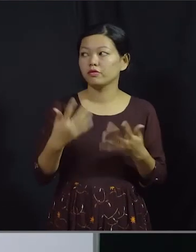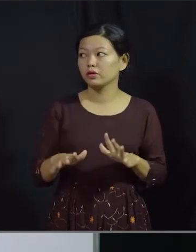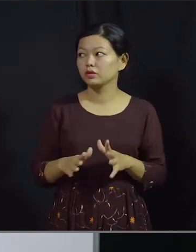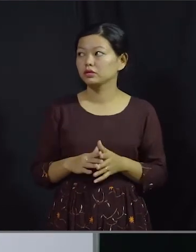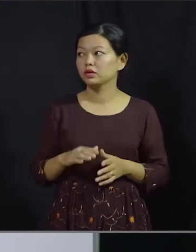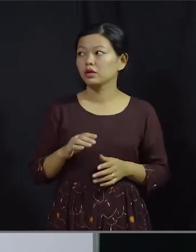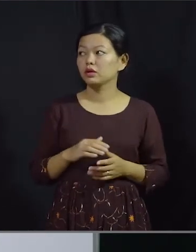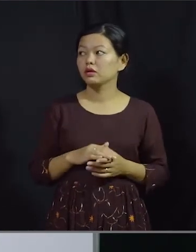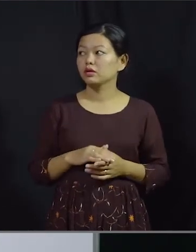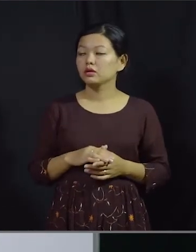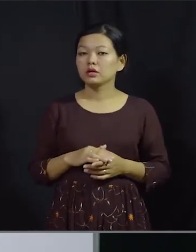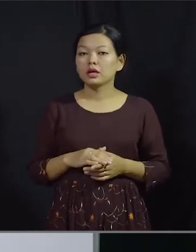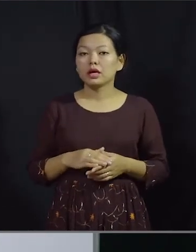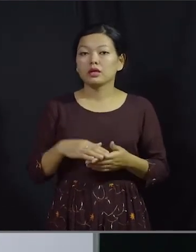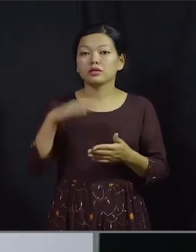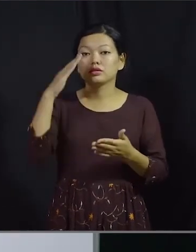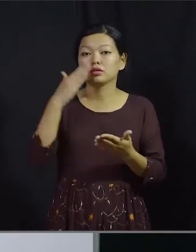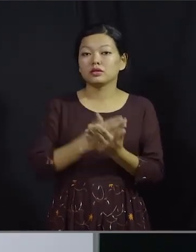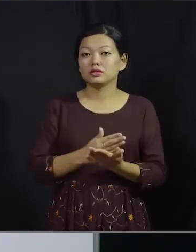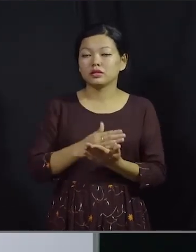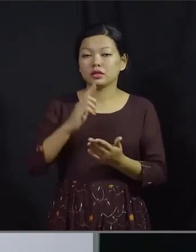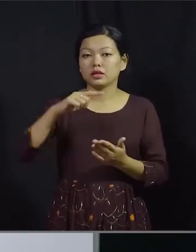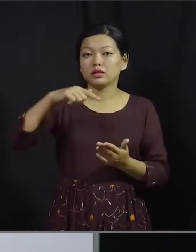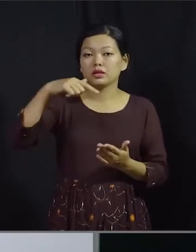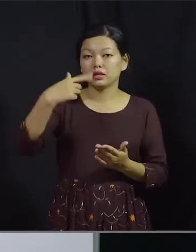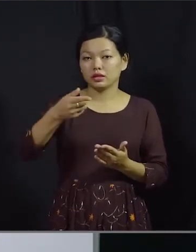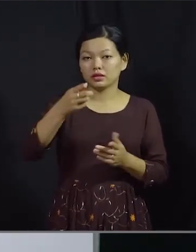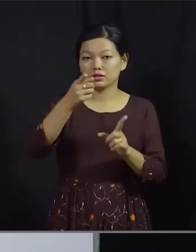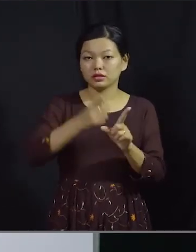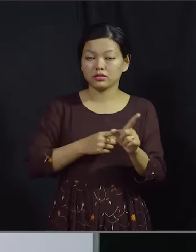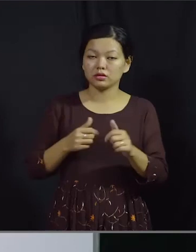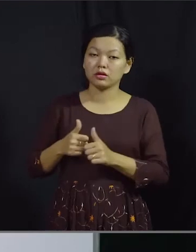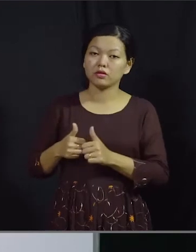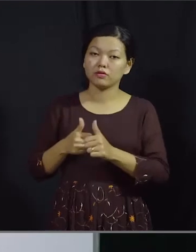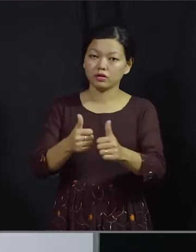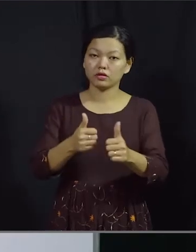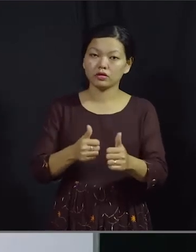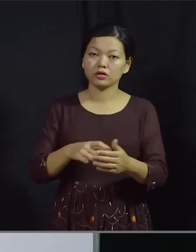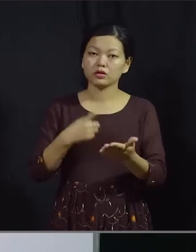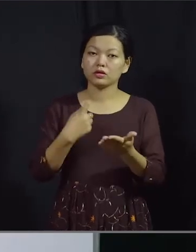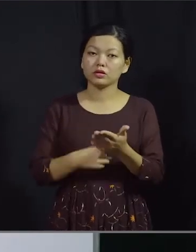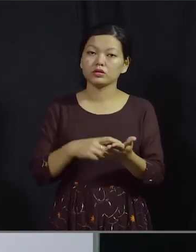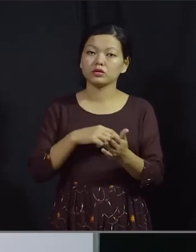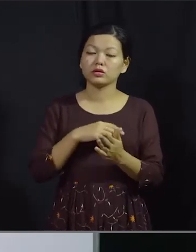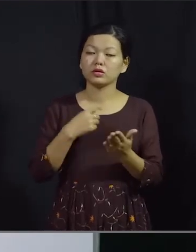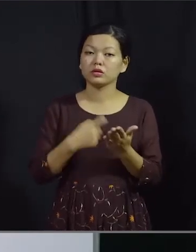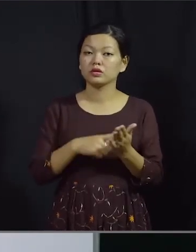that it will be carried forward in the next year, next financial year. Therefore, it is recorded as prepaid